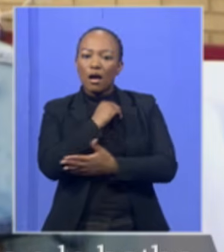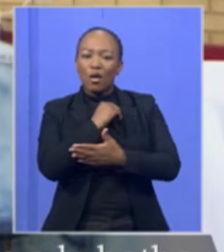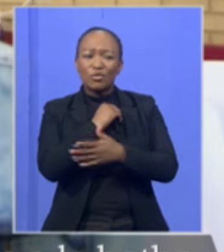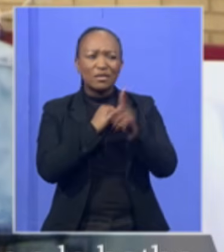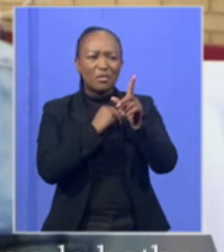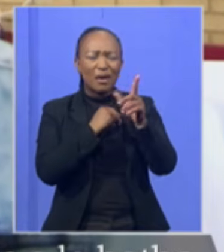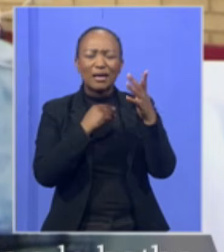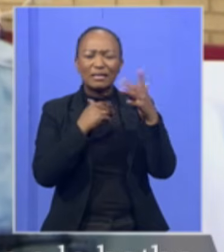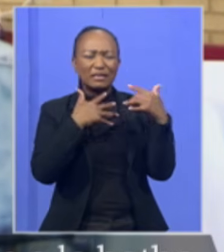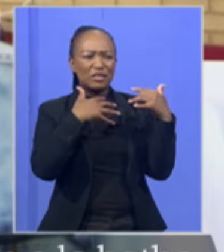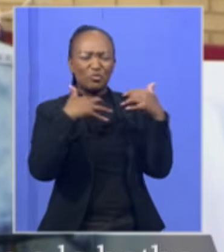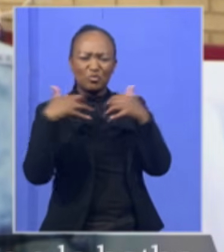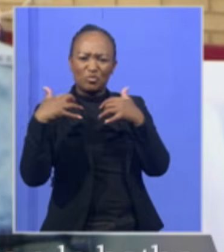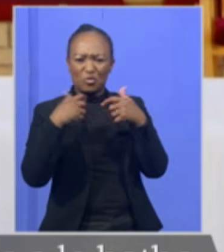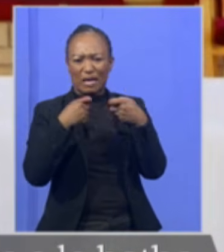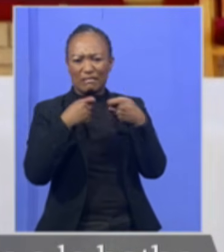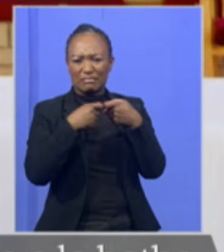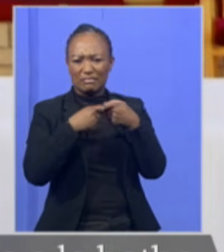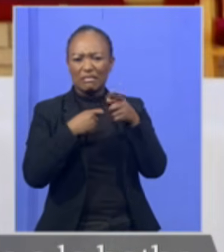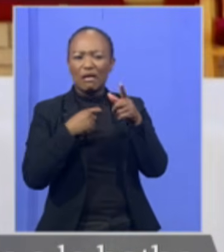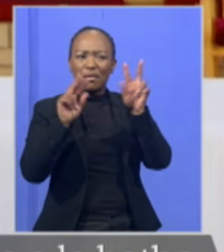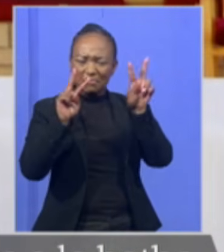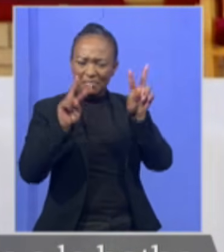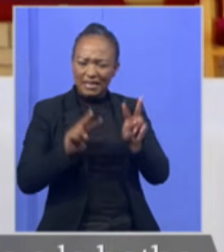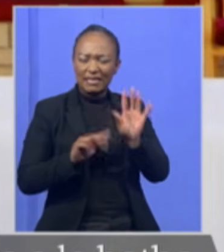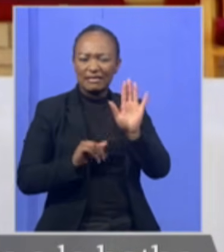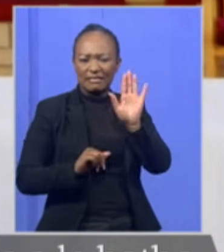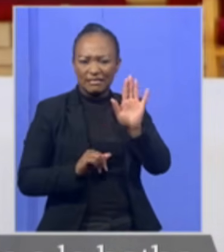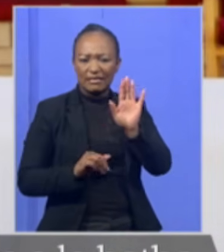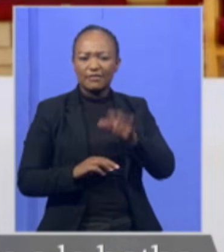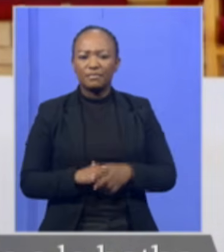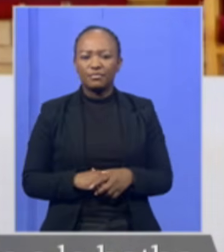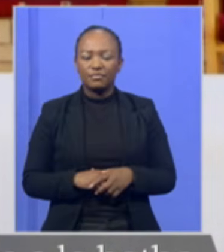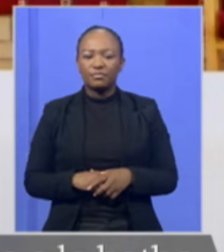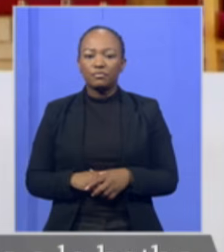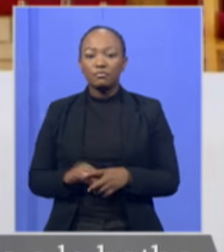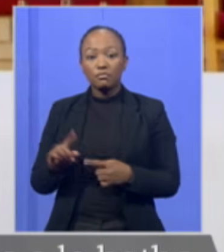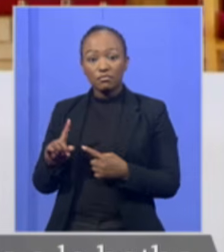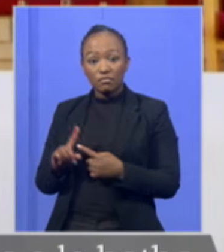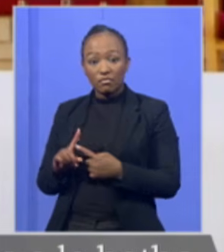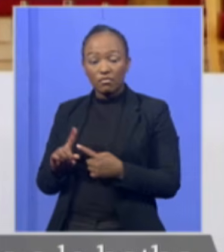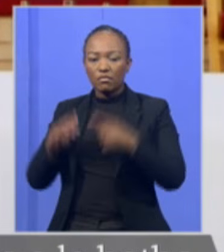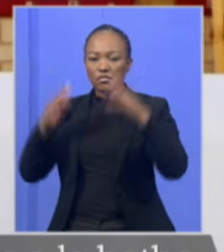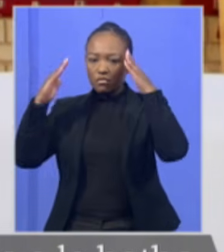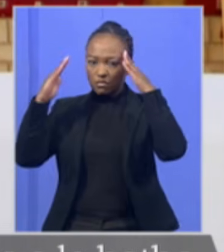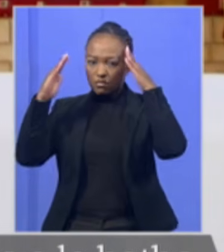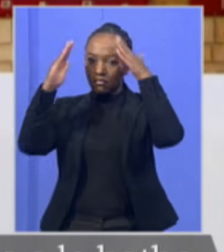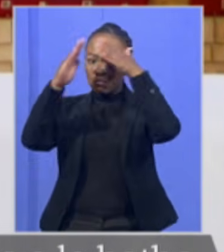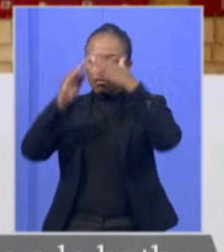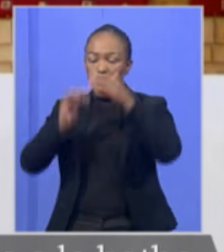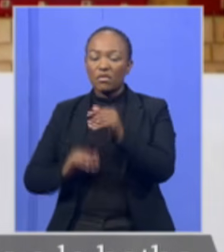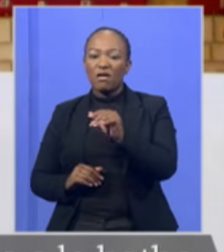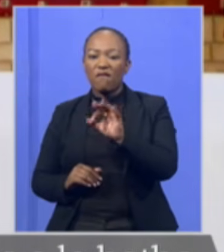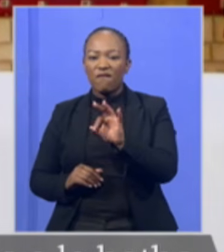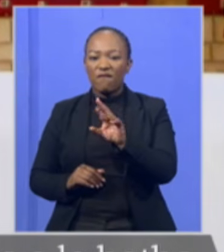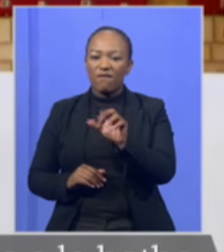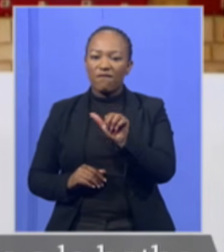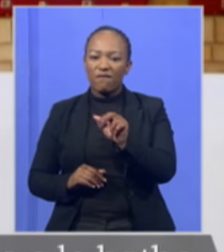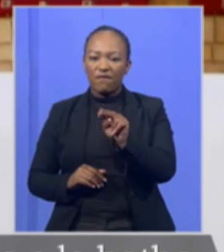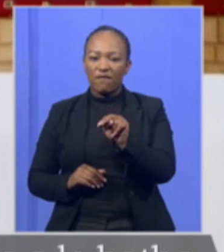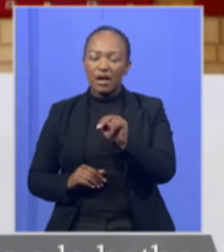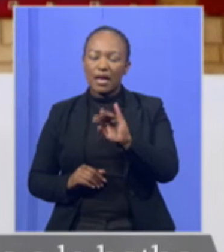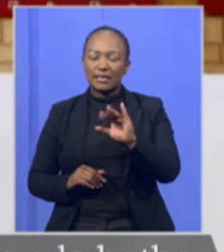le dintwa mo go tsone. Morena Papa Francis mo gopola ka motho yo o na dumela